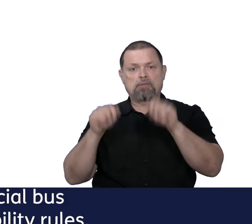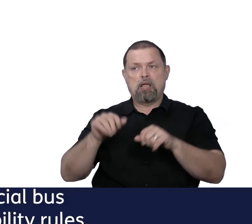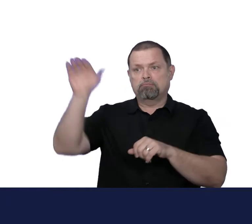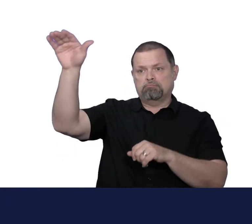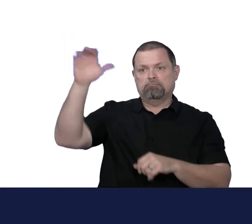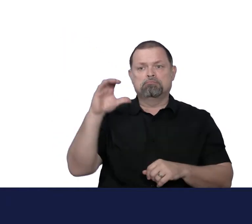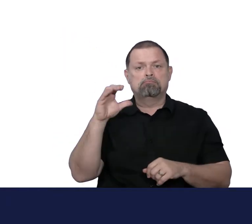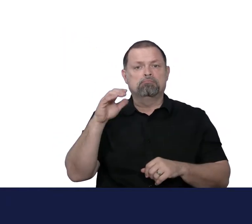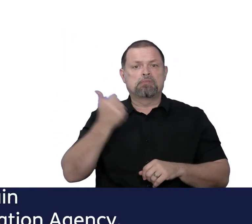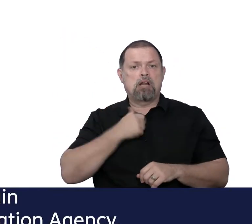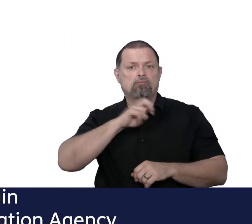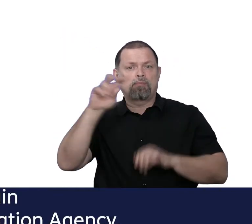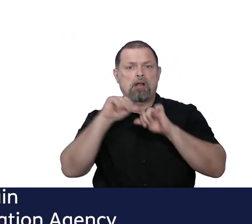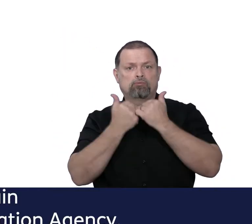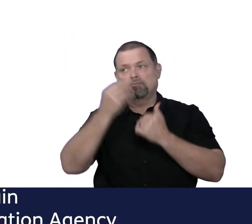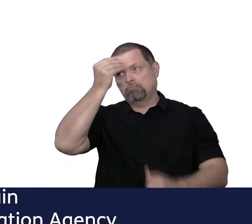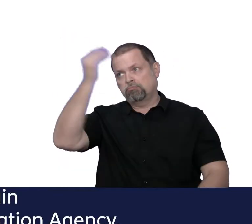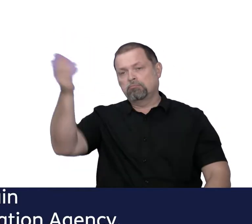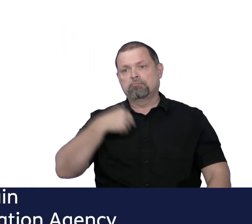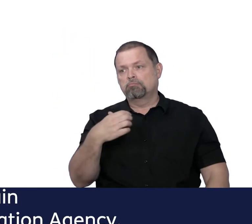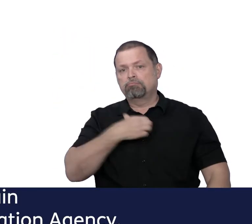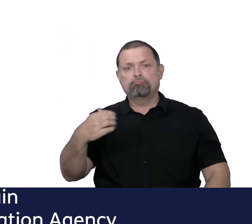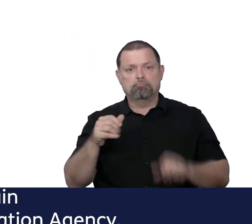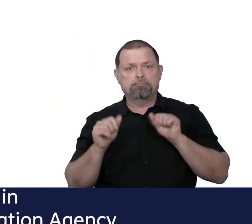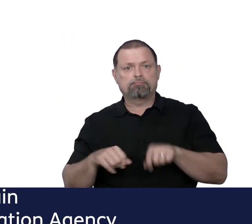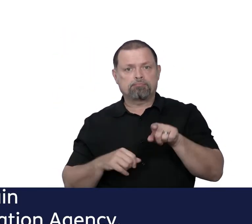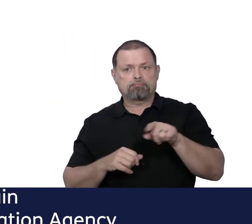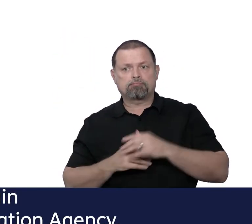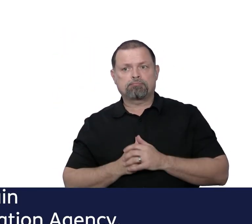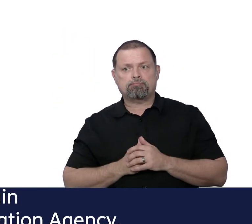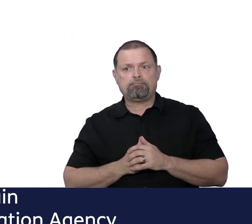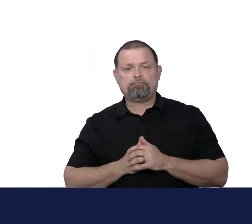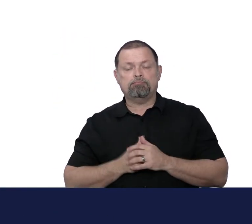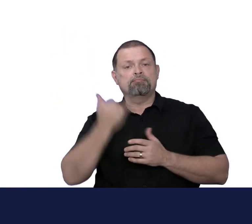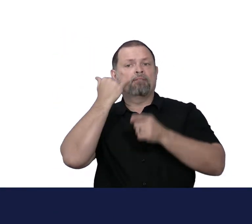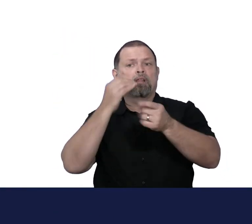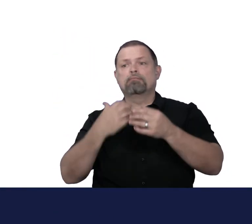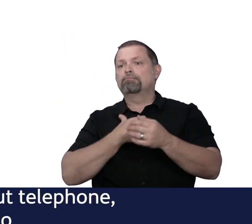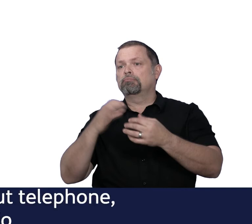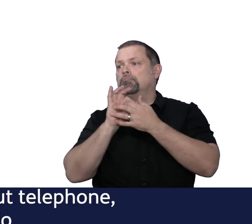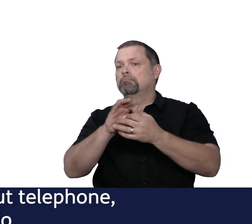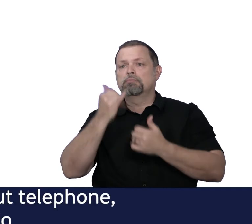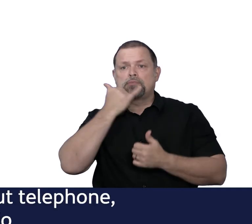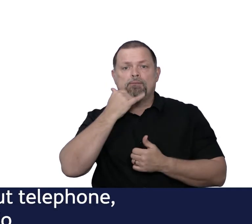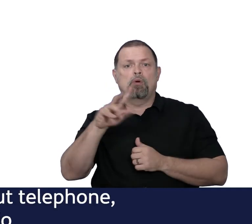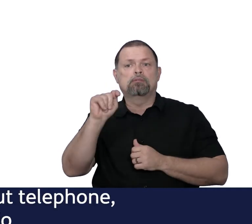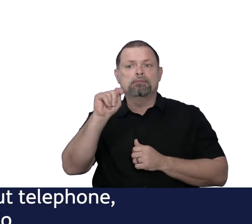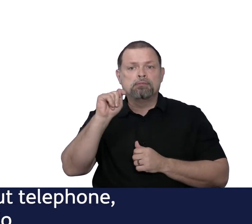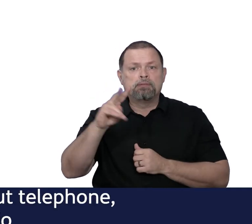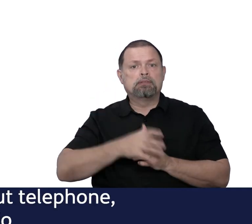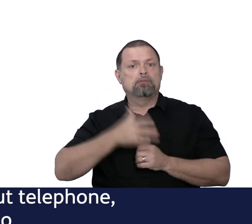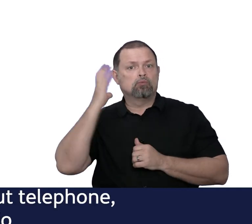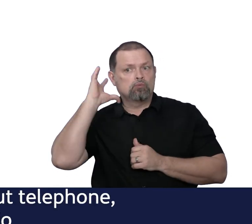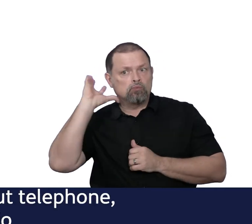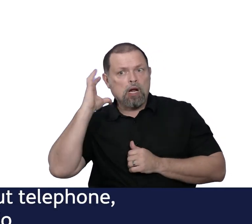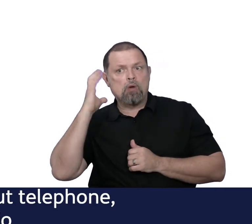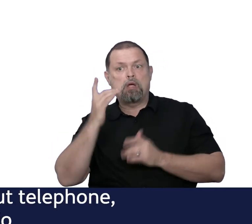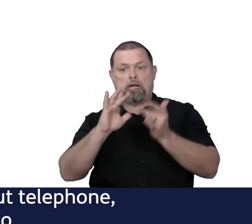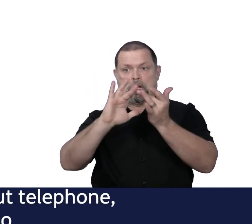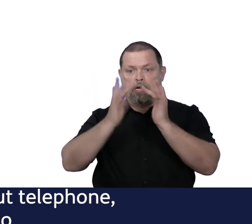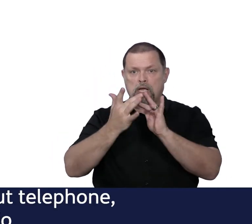accessibility rules, you can complain to the Canadian Transportation Agency. Say your complaint is about